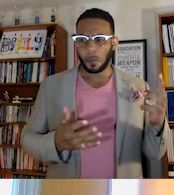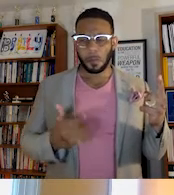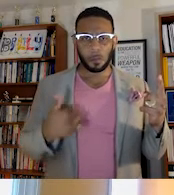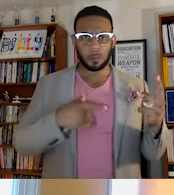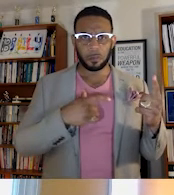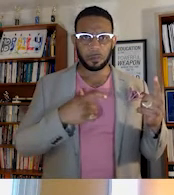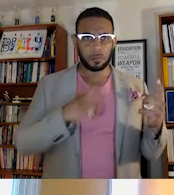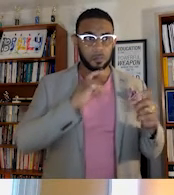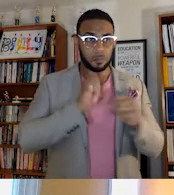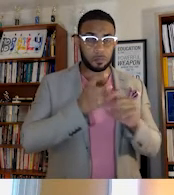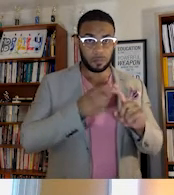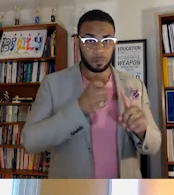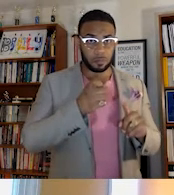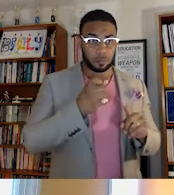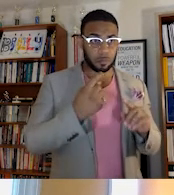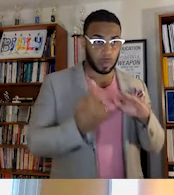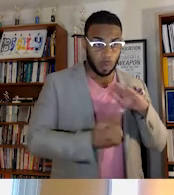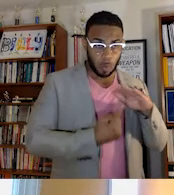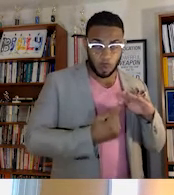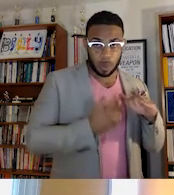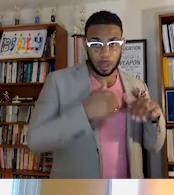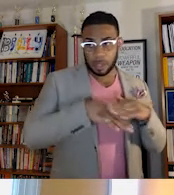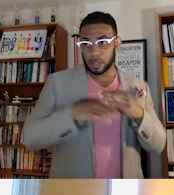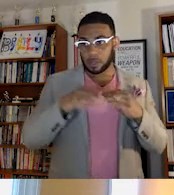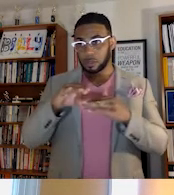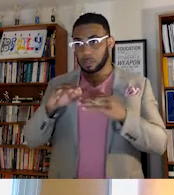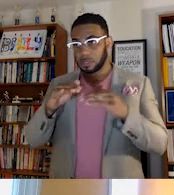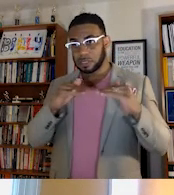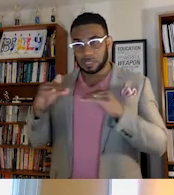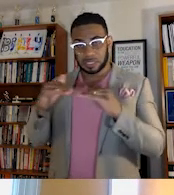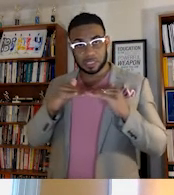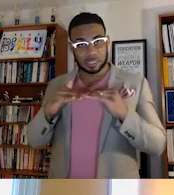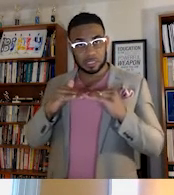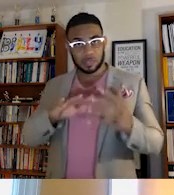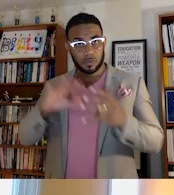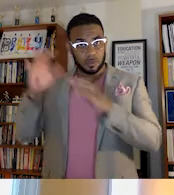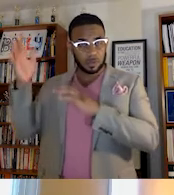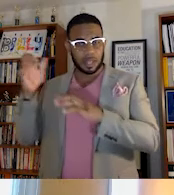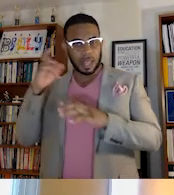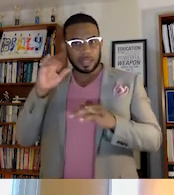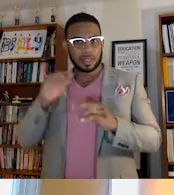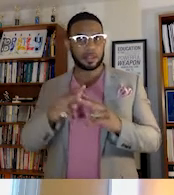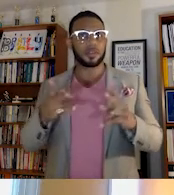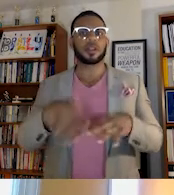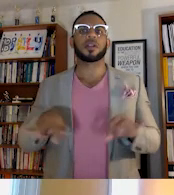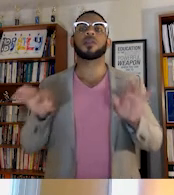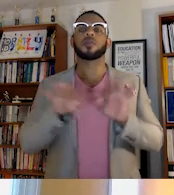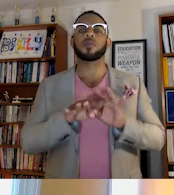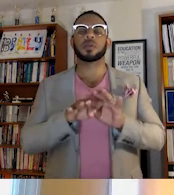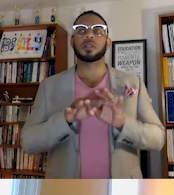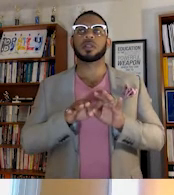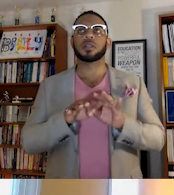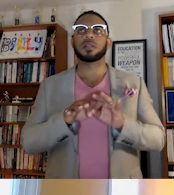us going literally from quarantine into civil unrest. And I think this is a very important